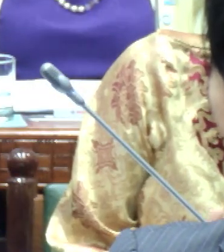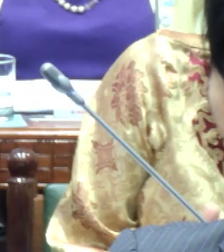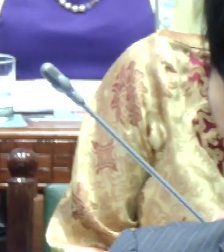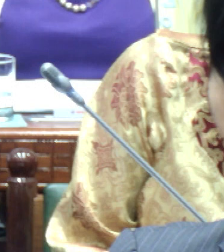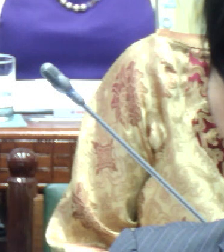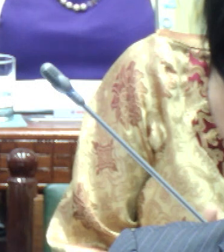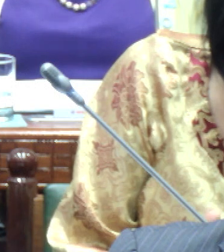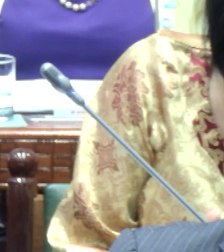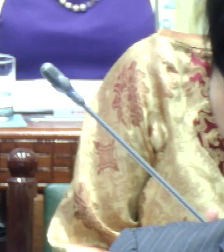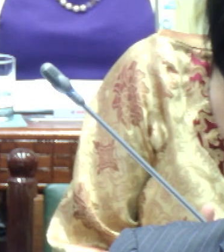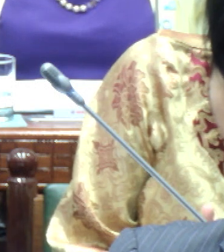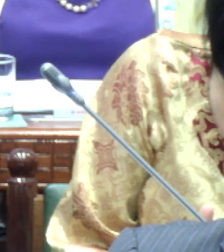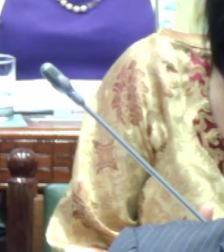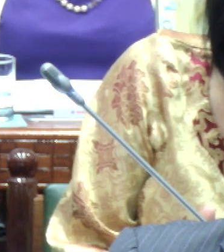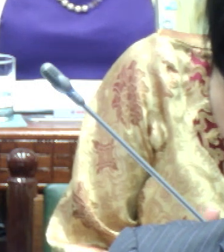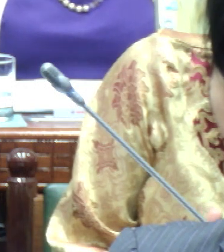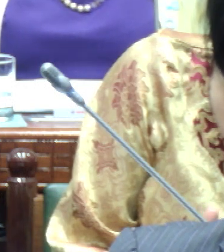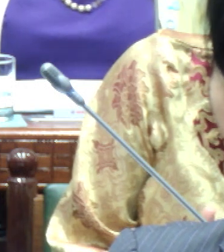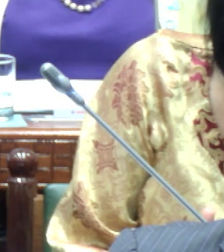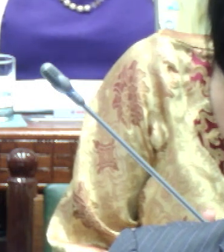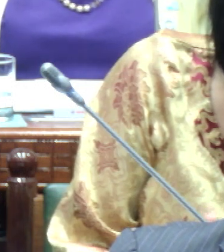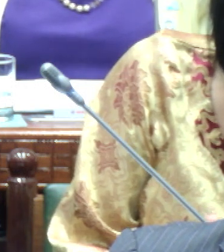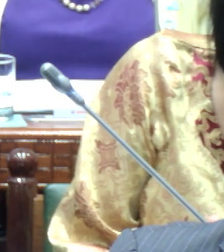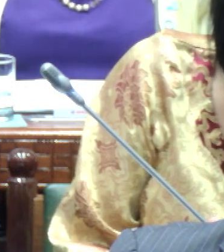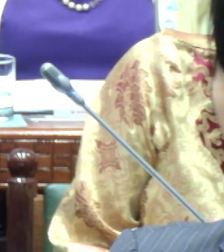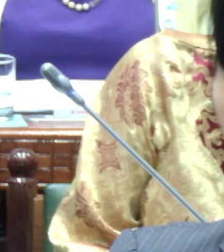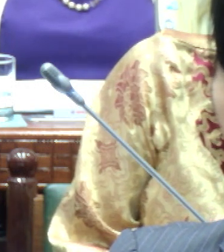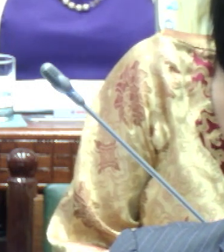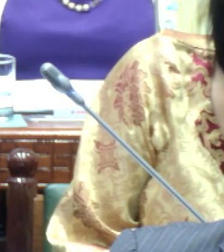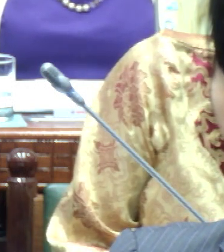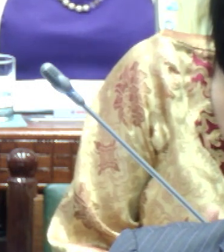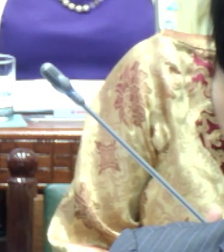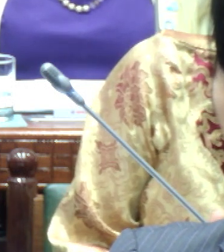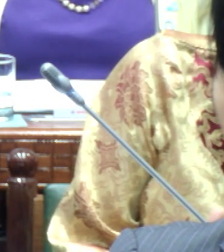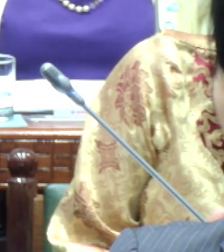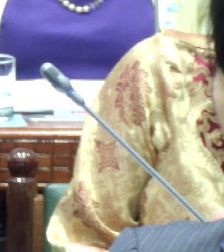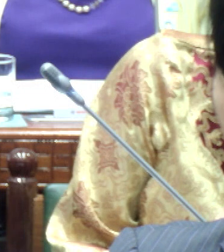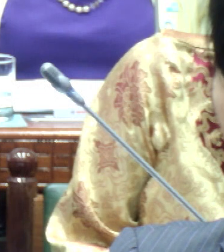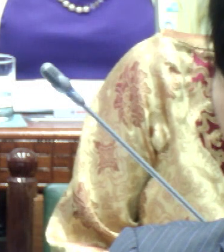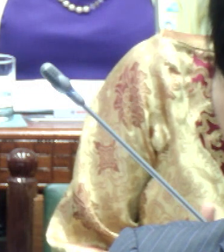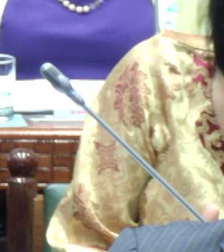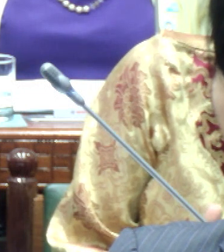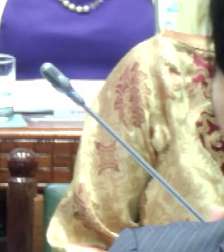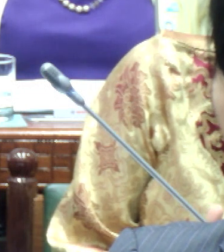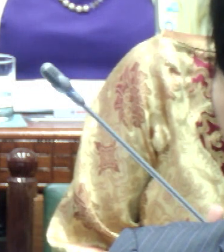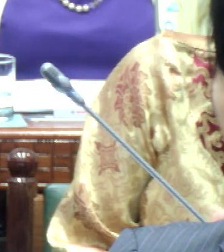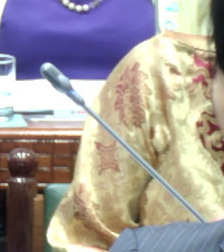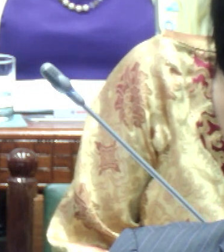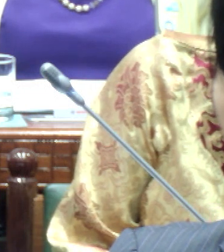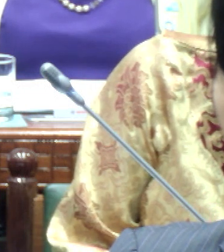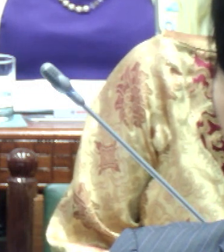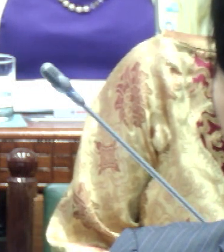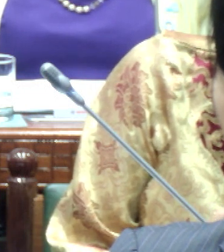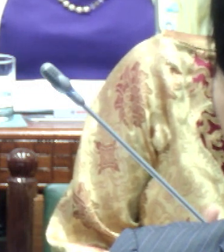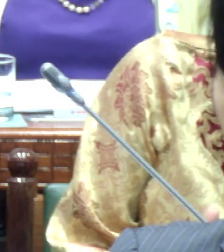moved in and removed it. It's obviously not an easy task to do so. It does require a lot of logistics, requires a lot of planning.